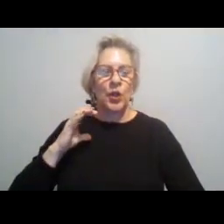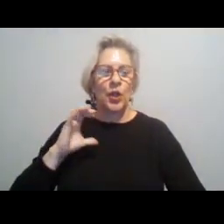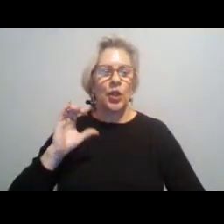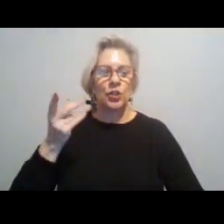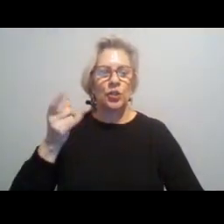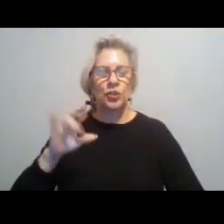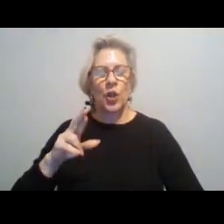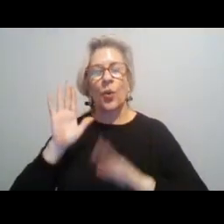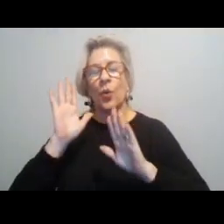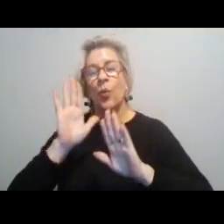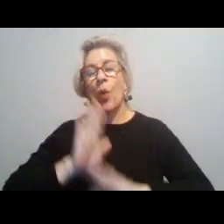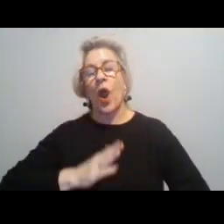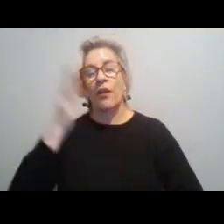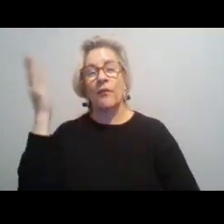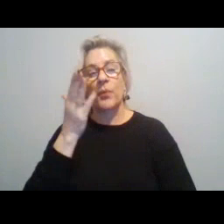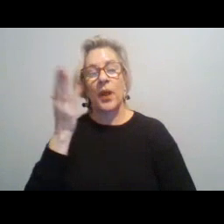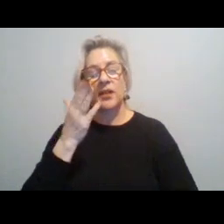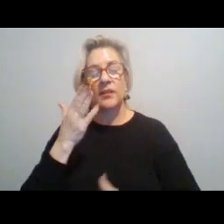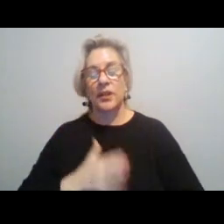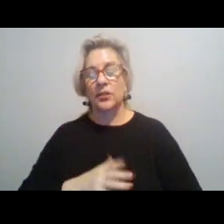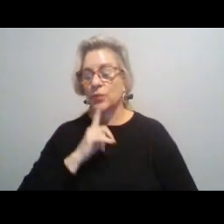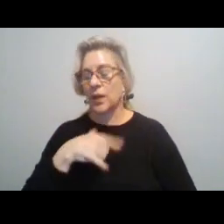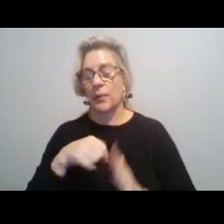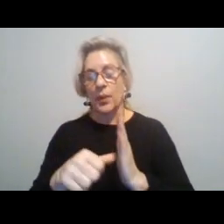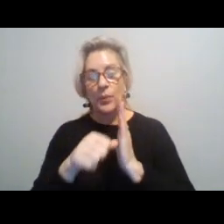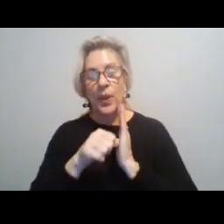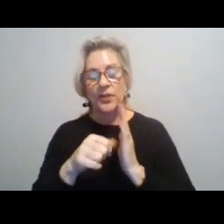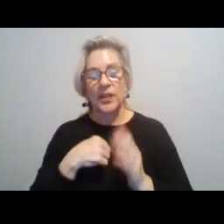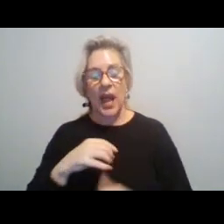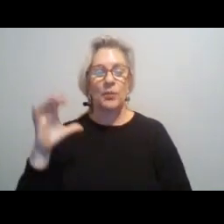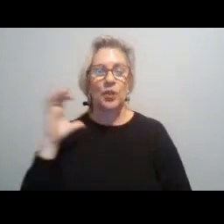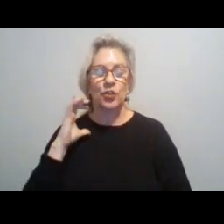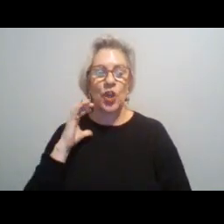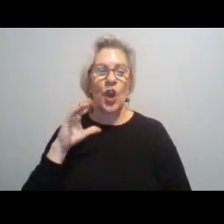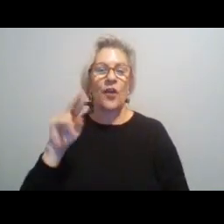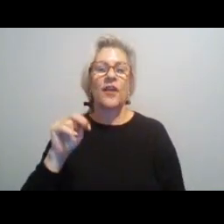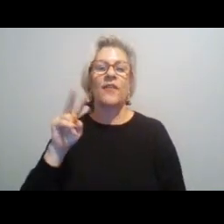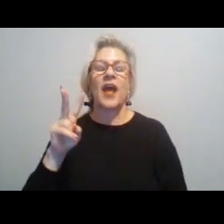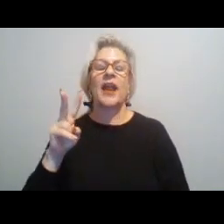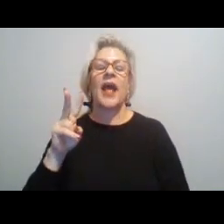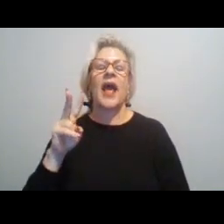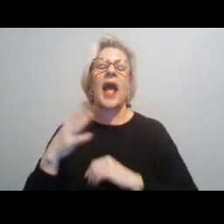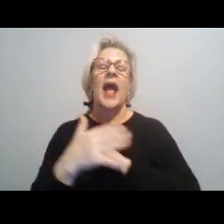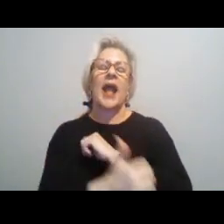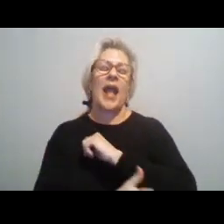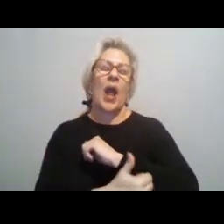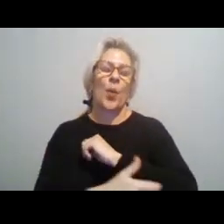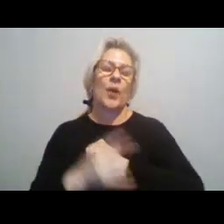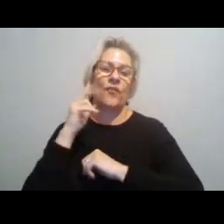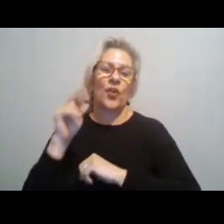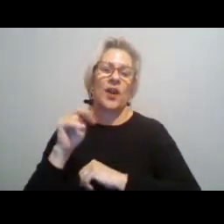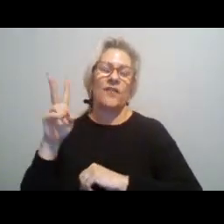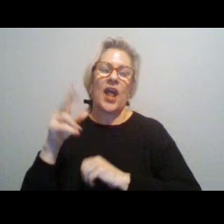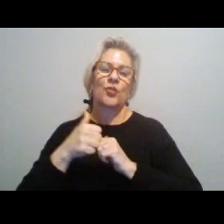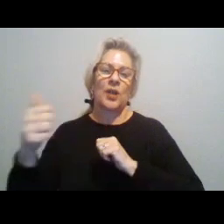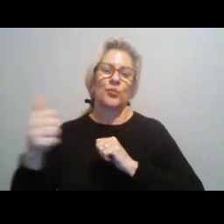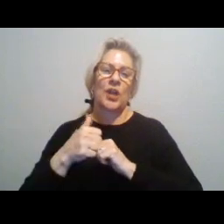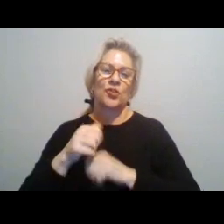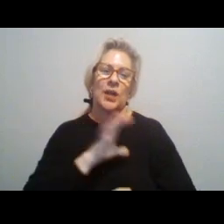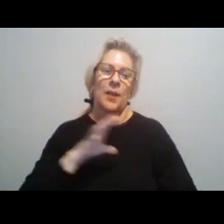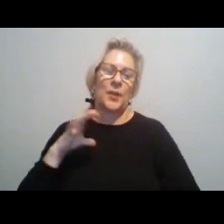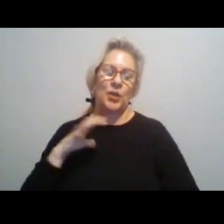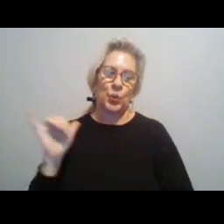wonderful presentation. I'm Sue Hook, again, Chair of the Nevada County Board of Supervisors, as well as a Commissioner for the Nevada County Transportation